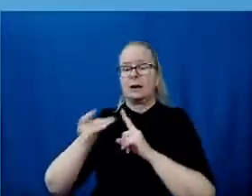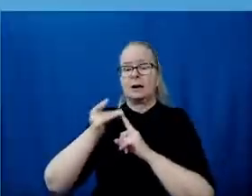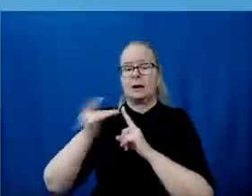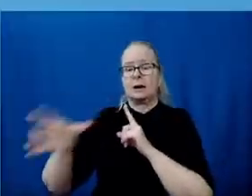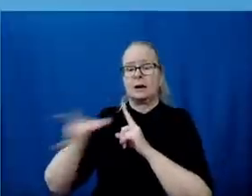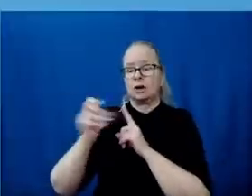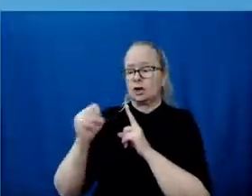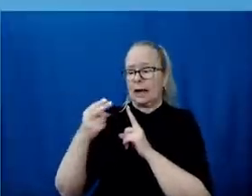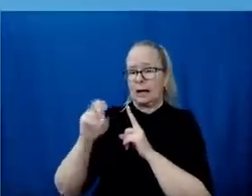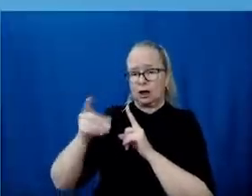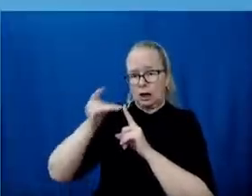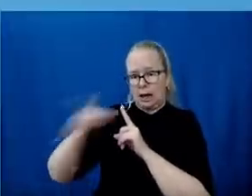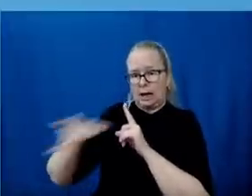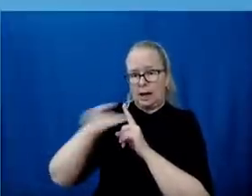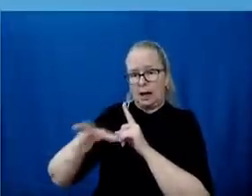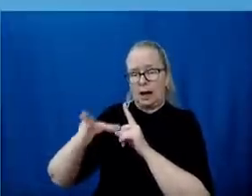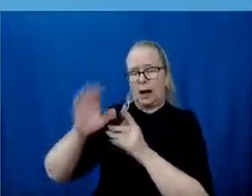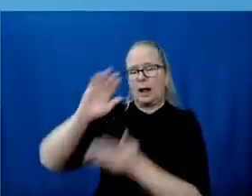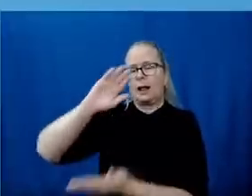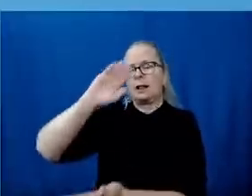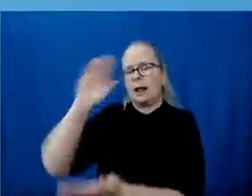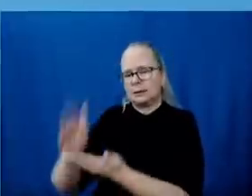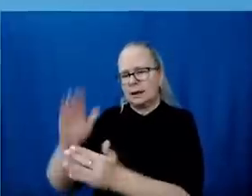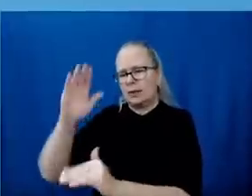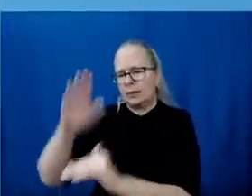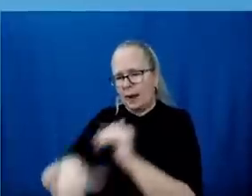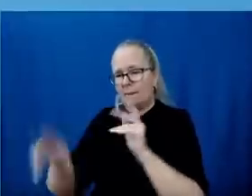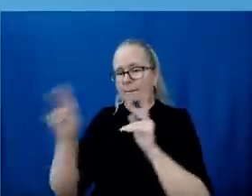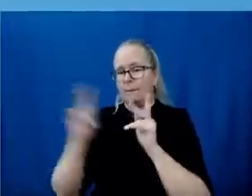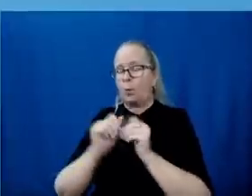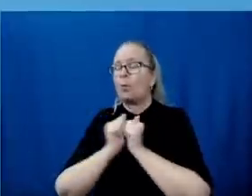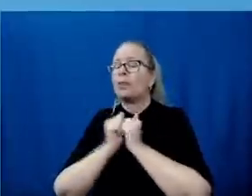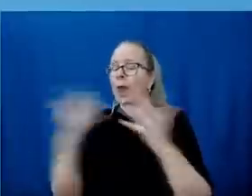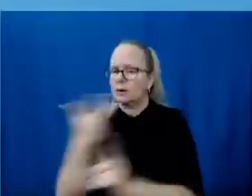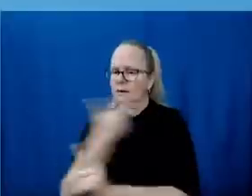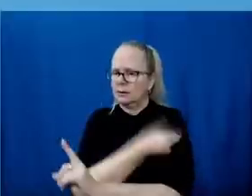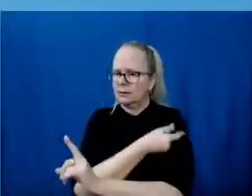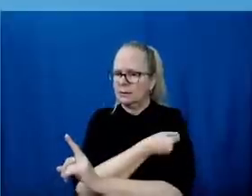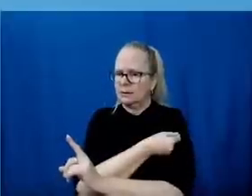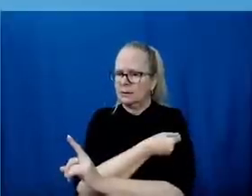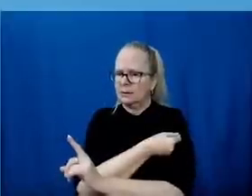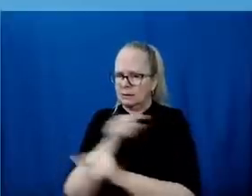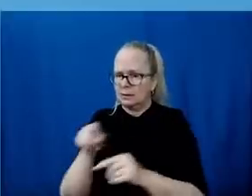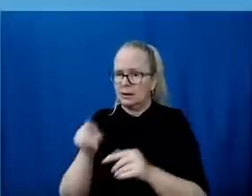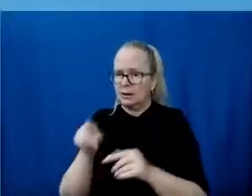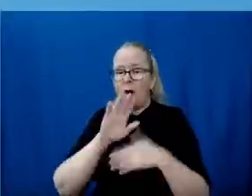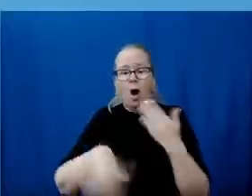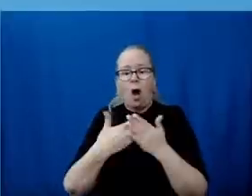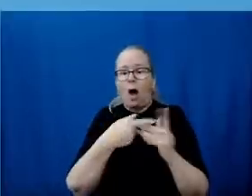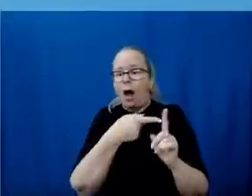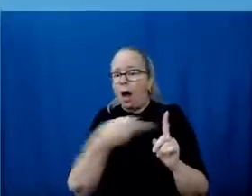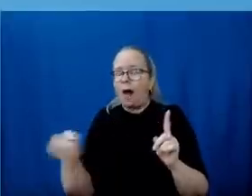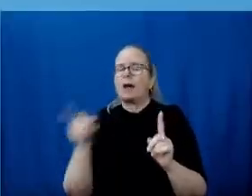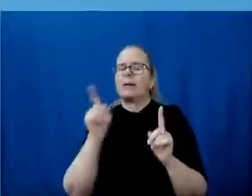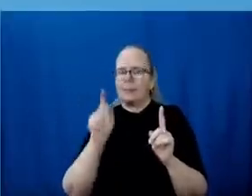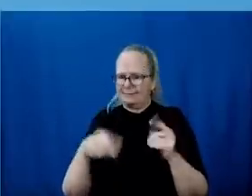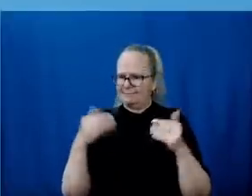than a non-immune population? So all these factors are things that we need to understand moving